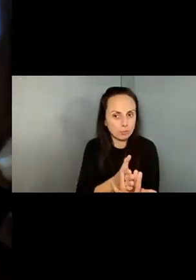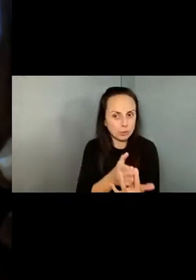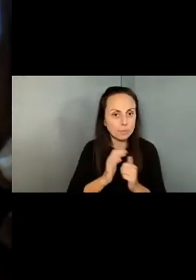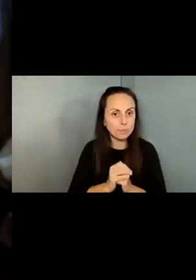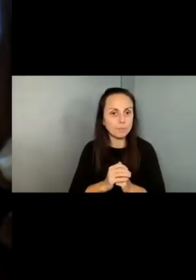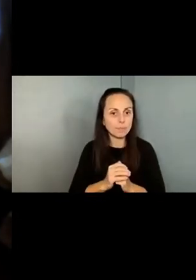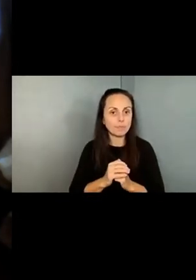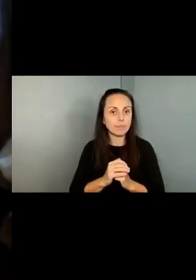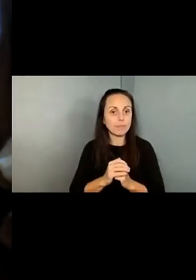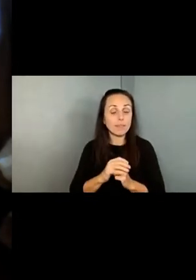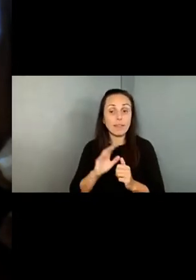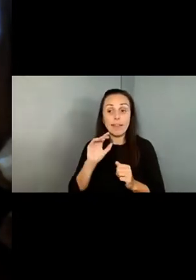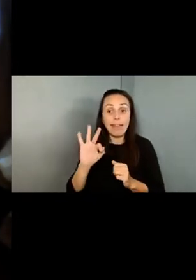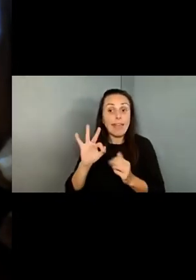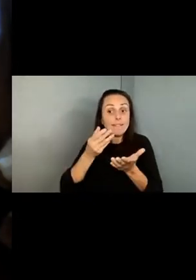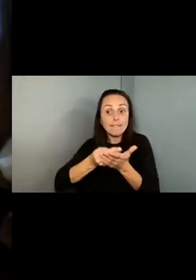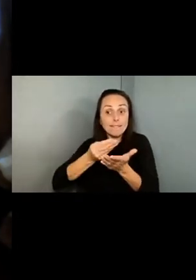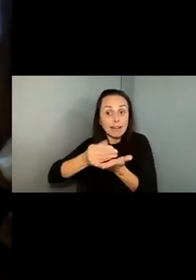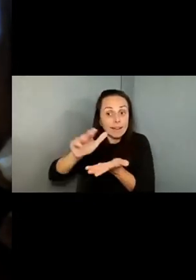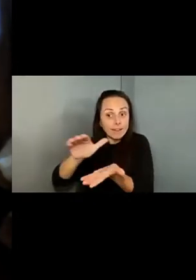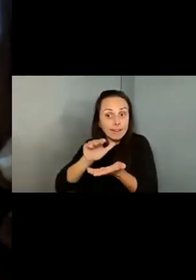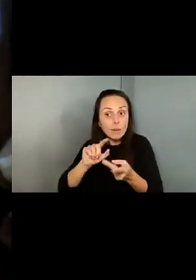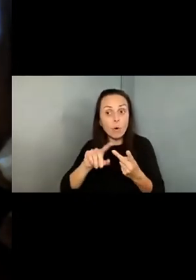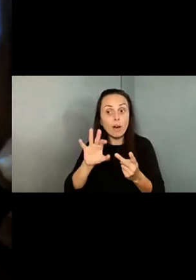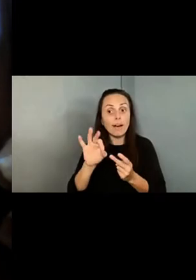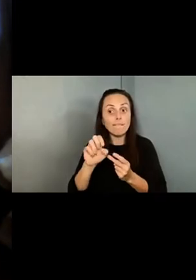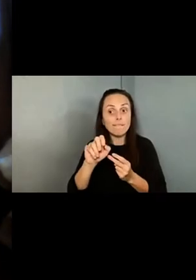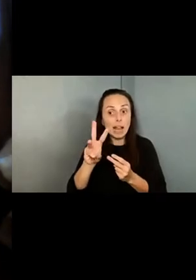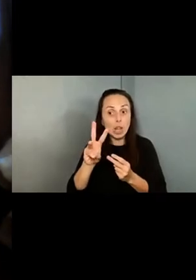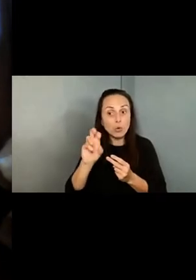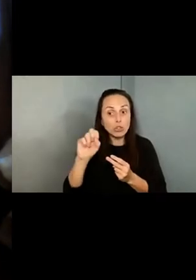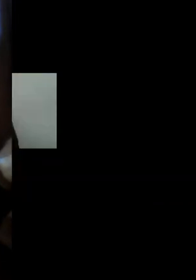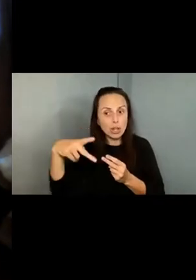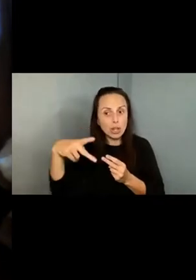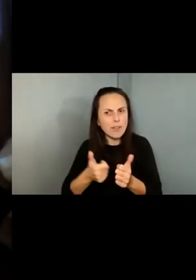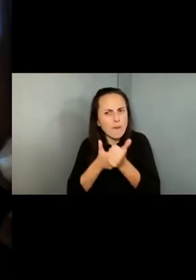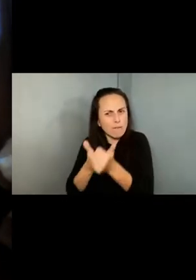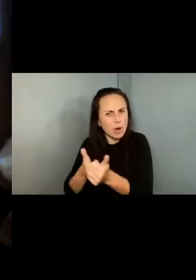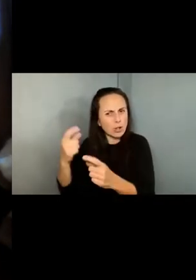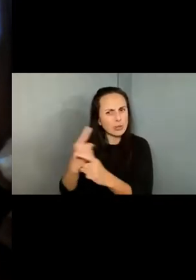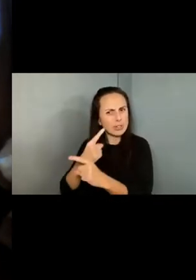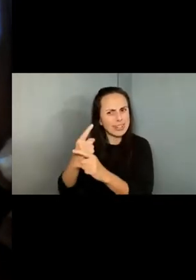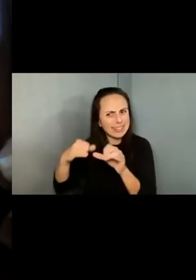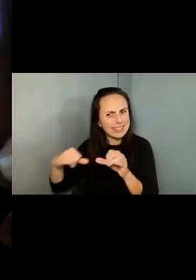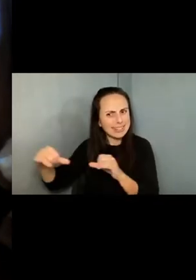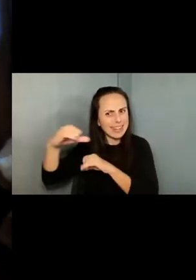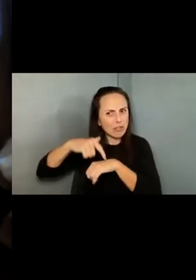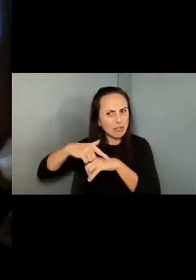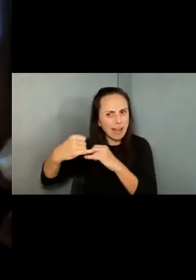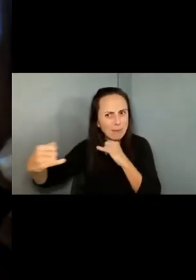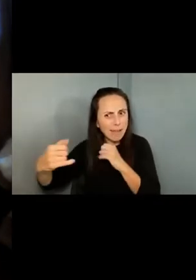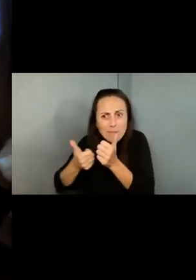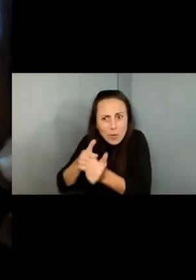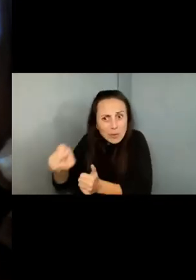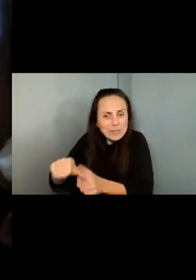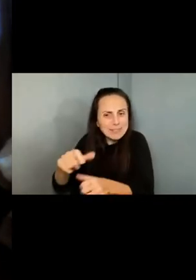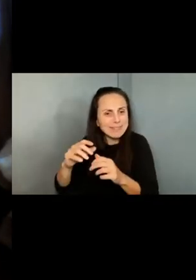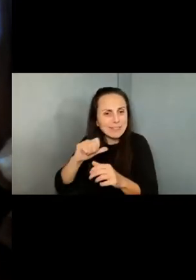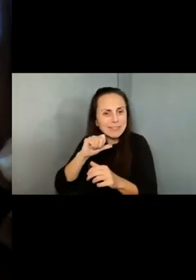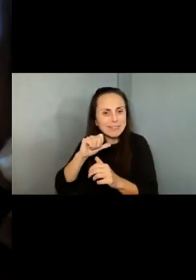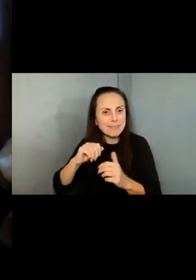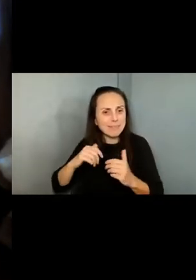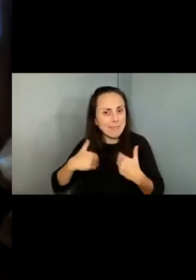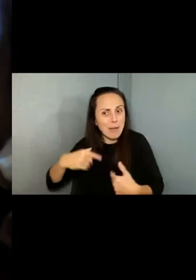And when funding packages or fellowships tie funding to that standardized timeline that's based on non-disabled body minds, disabled